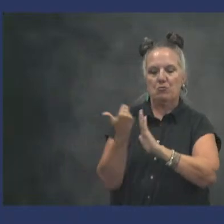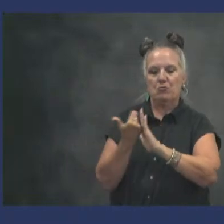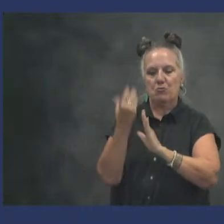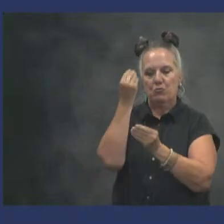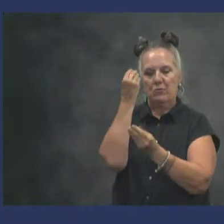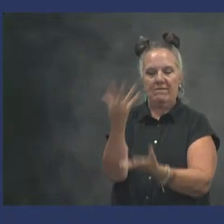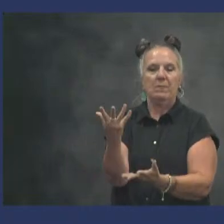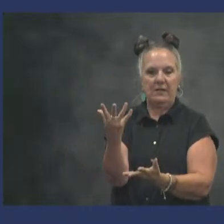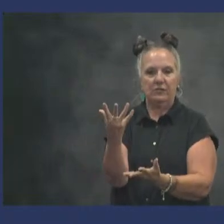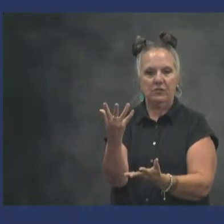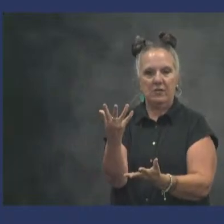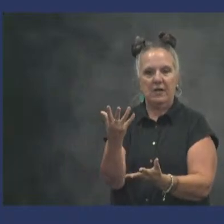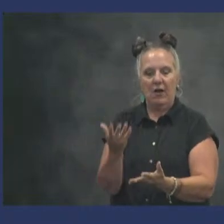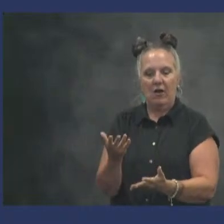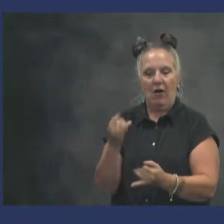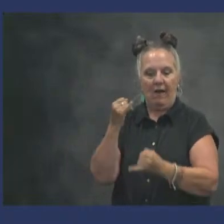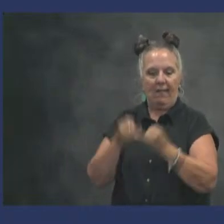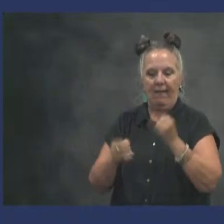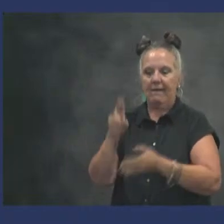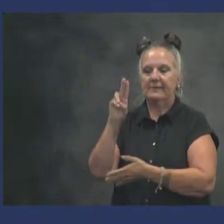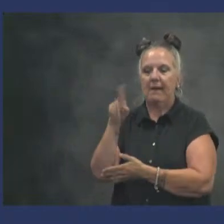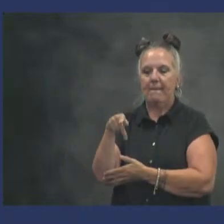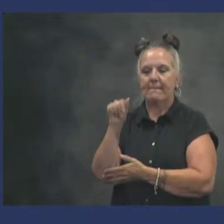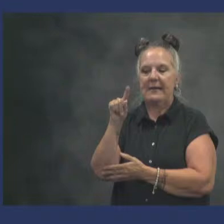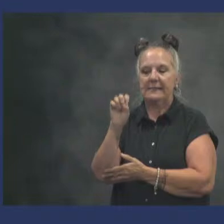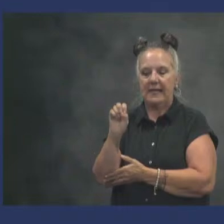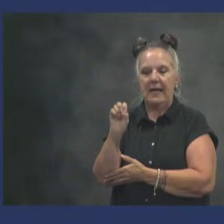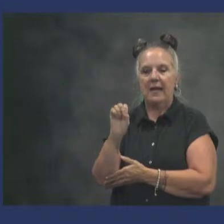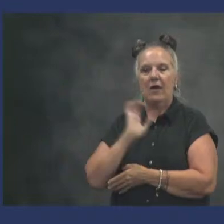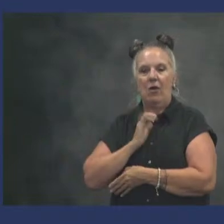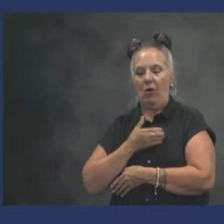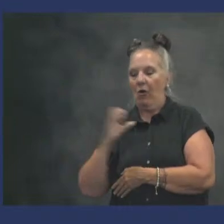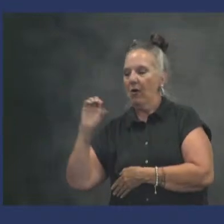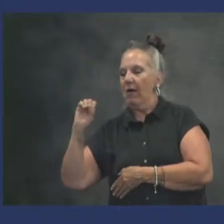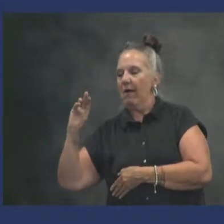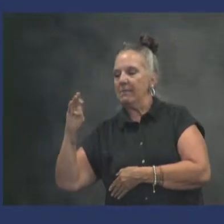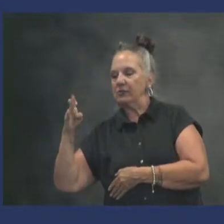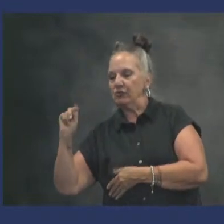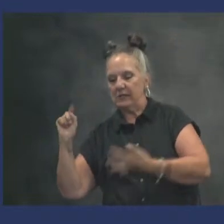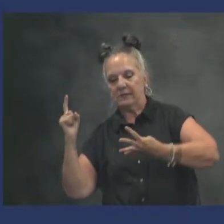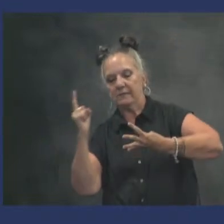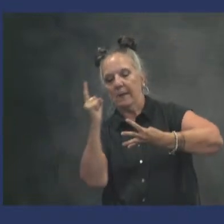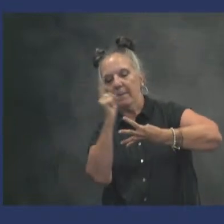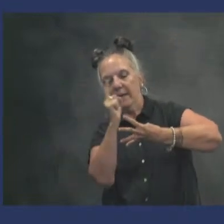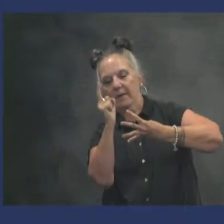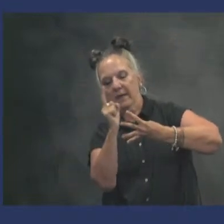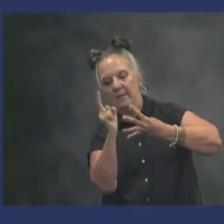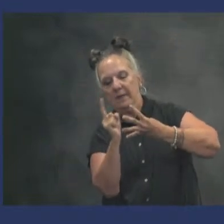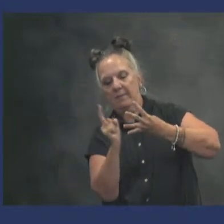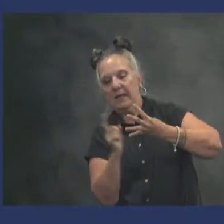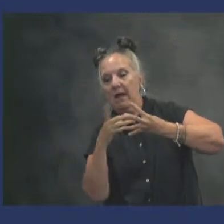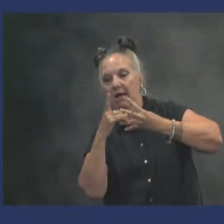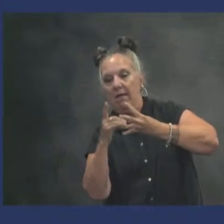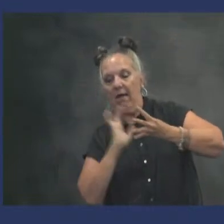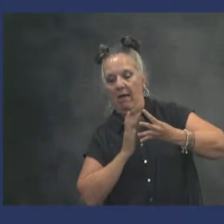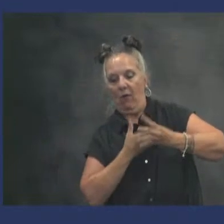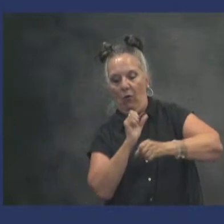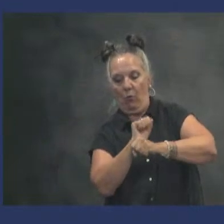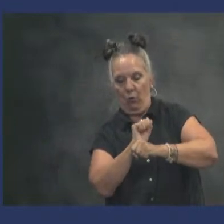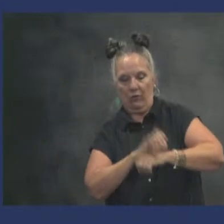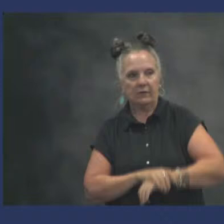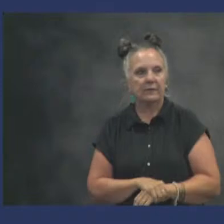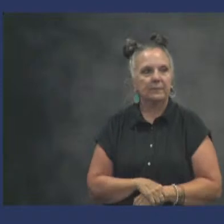our last update, which are the objectives for each of the 4 priority areas that will guide our work.